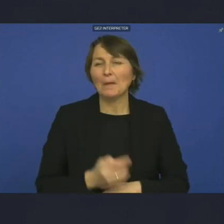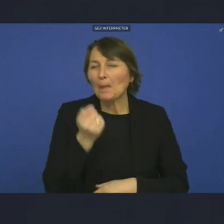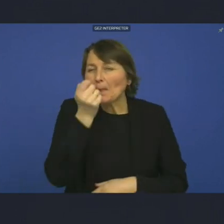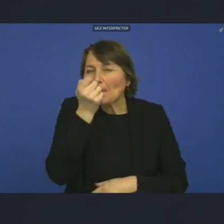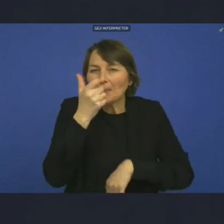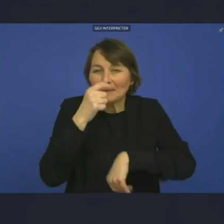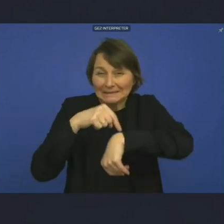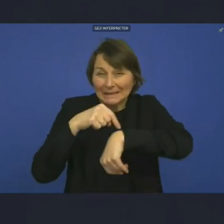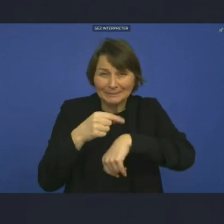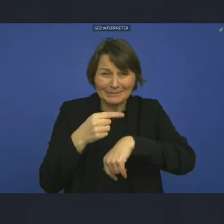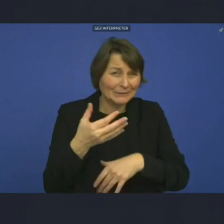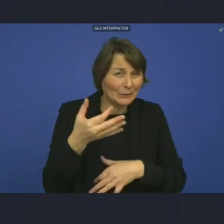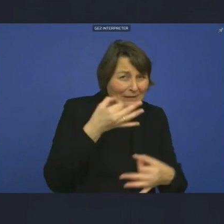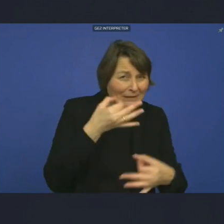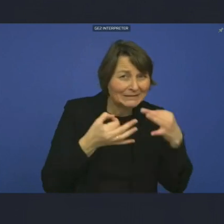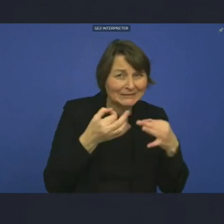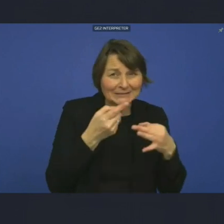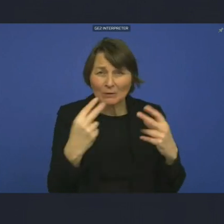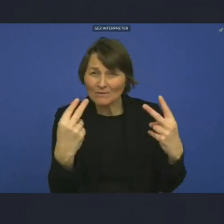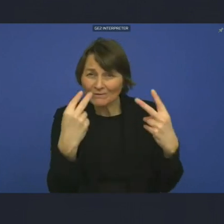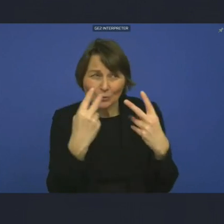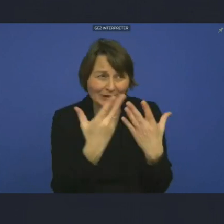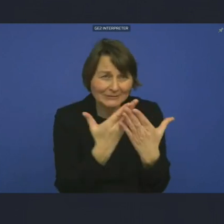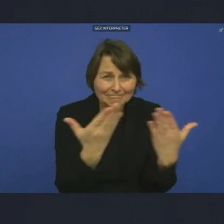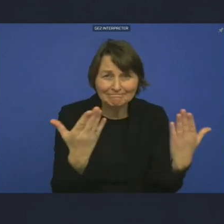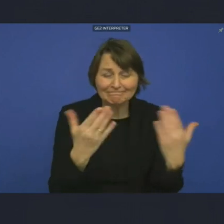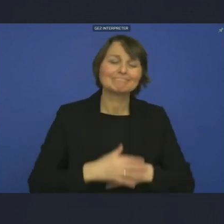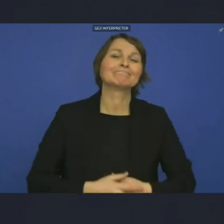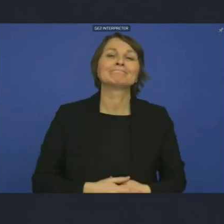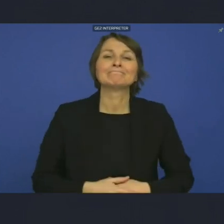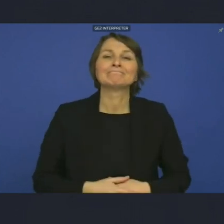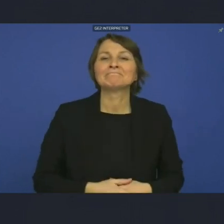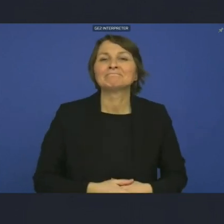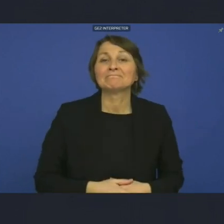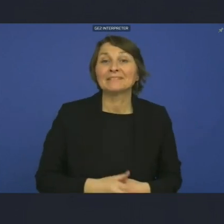the audience, if we can get some up.